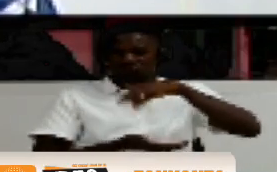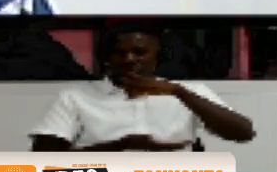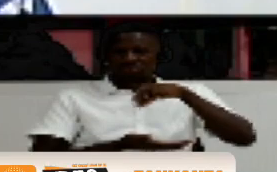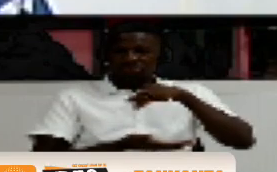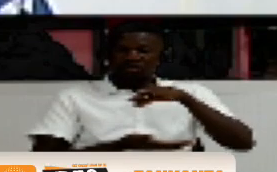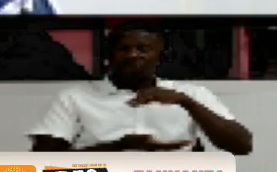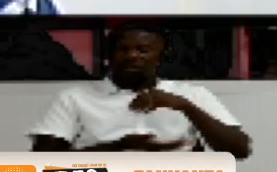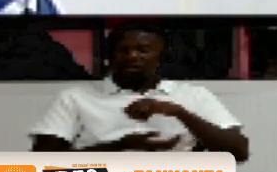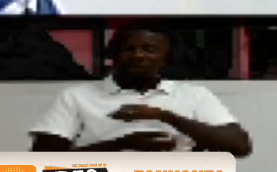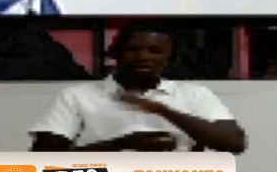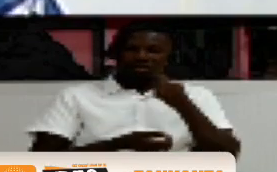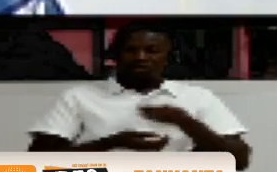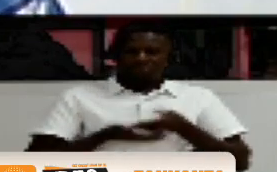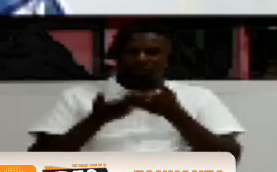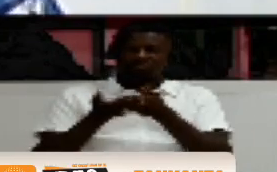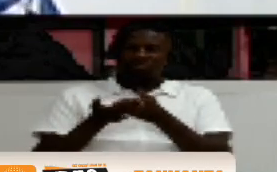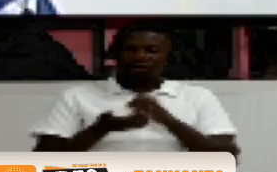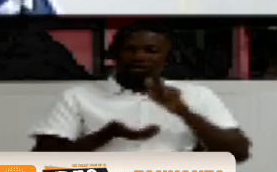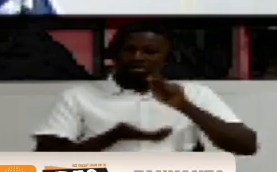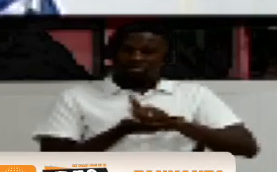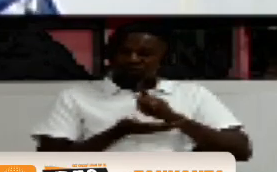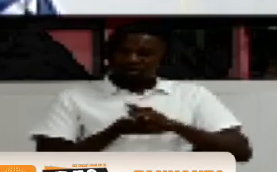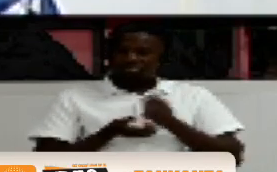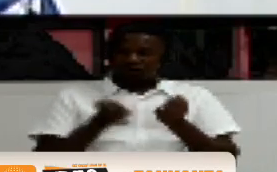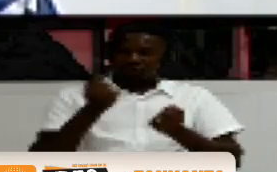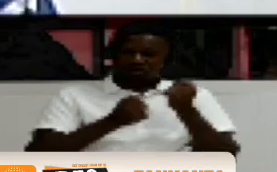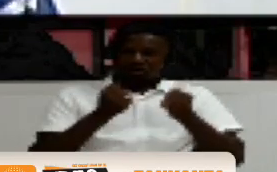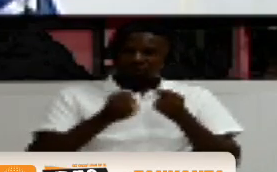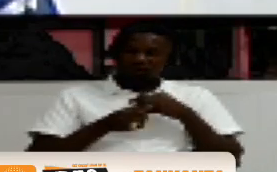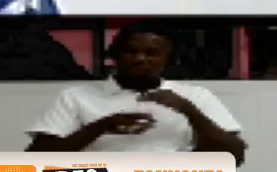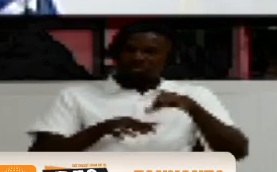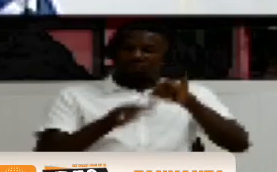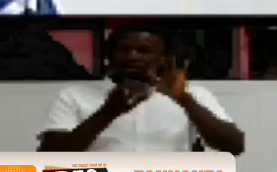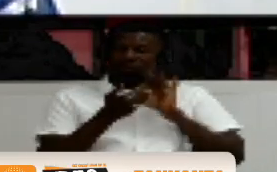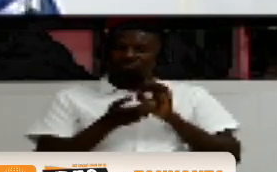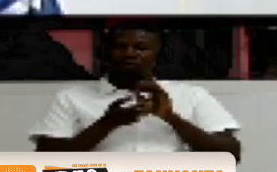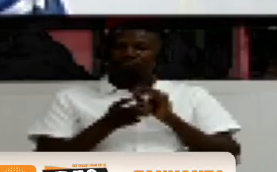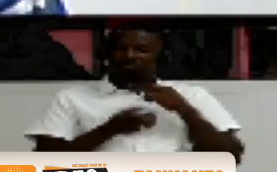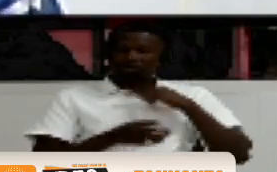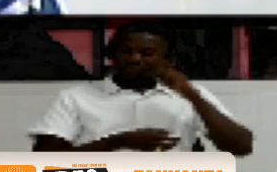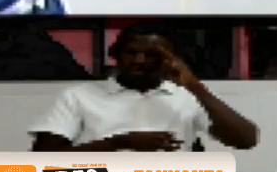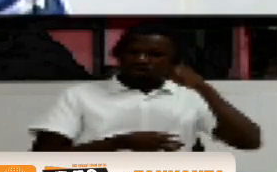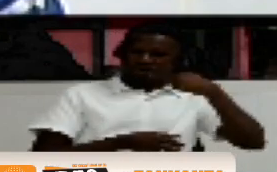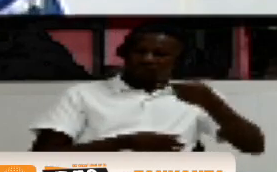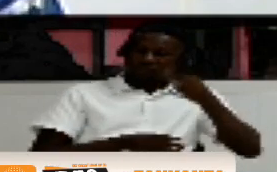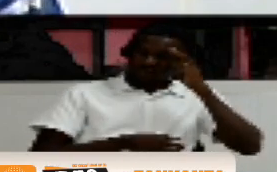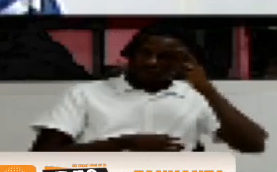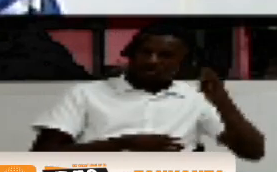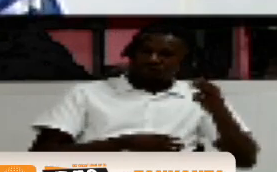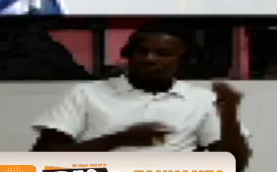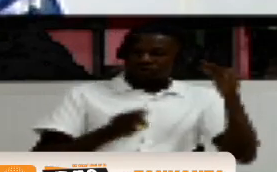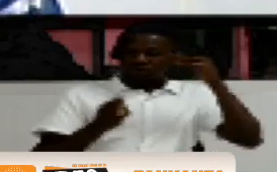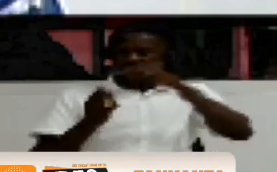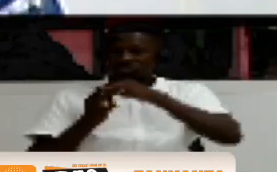And they will provide me with an ambulance that will be picking me up from home to the hospital.